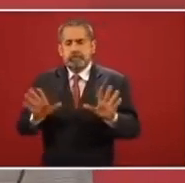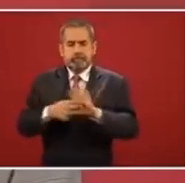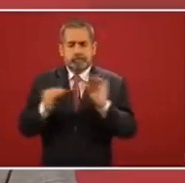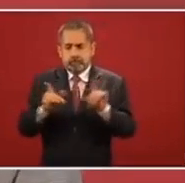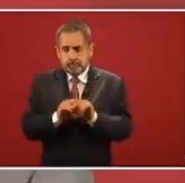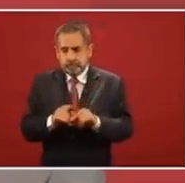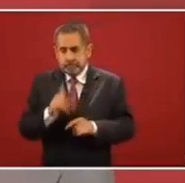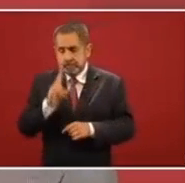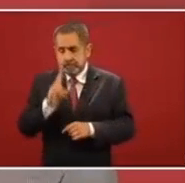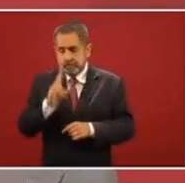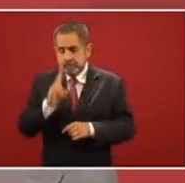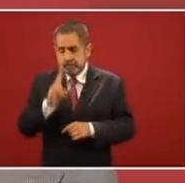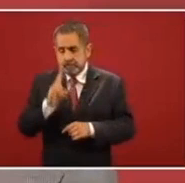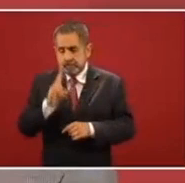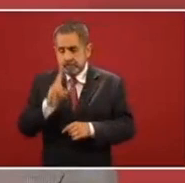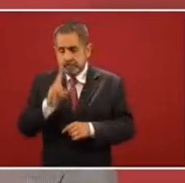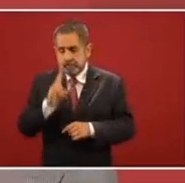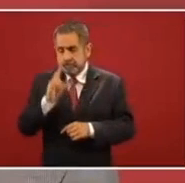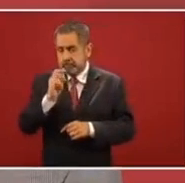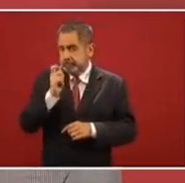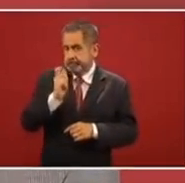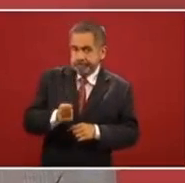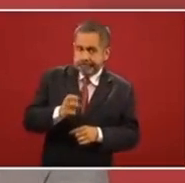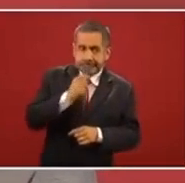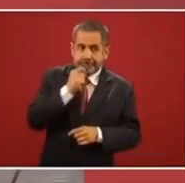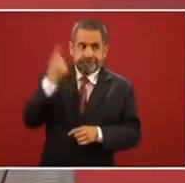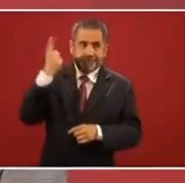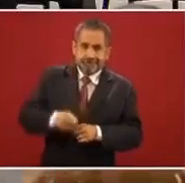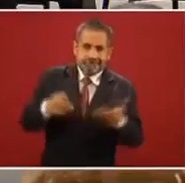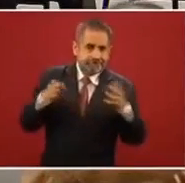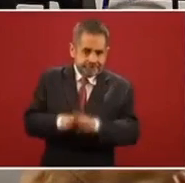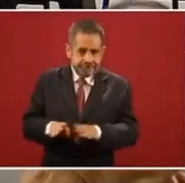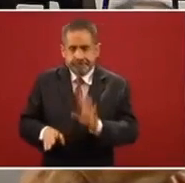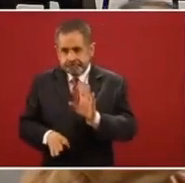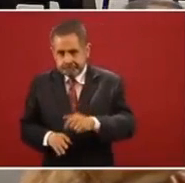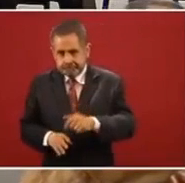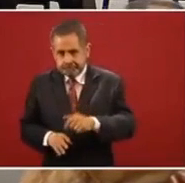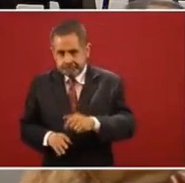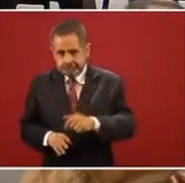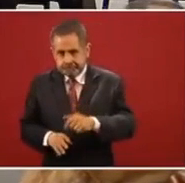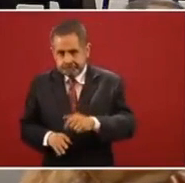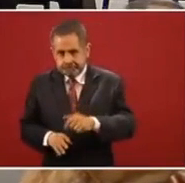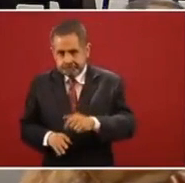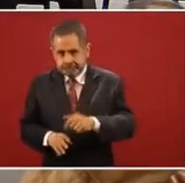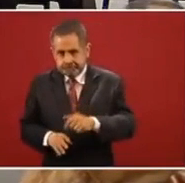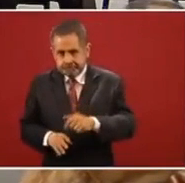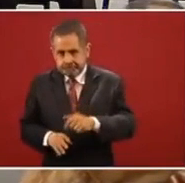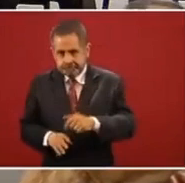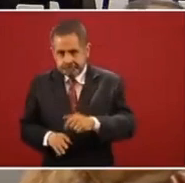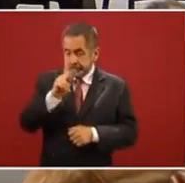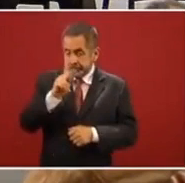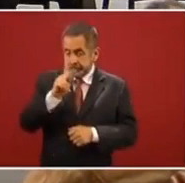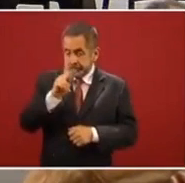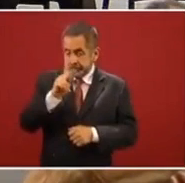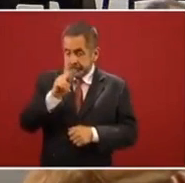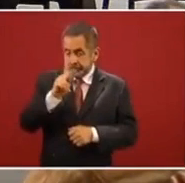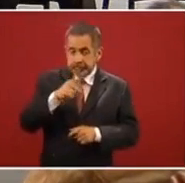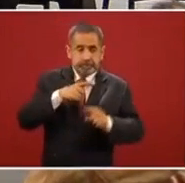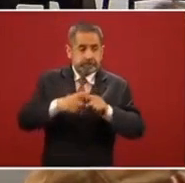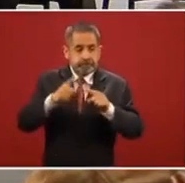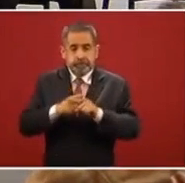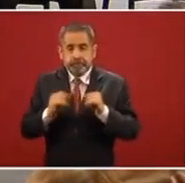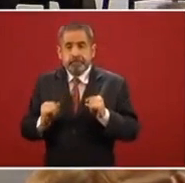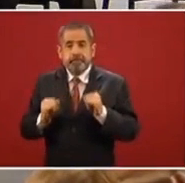Pero en esencia, But in essence, las instituciones, the institutions,